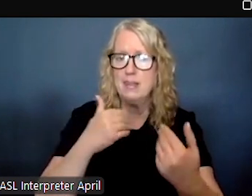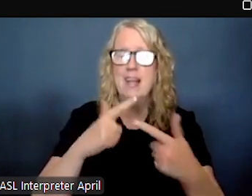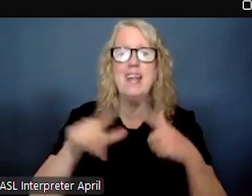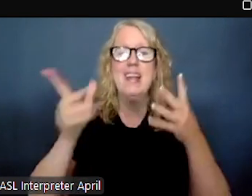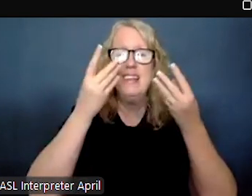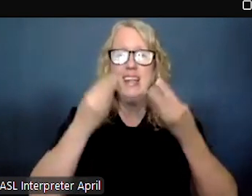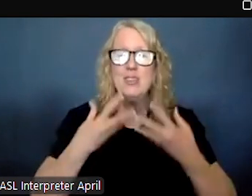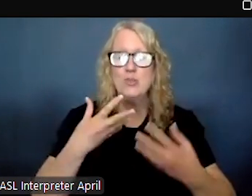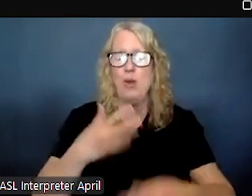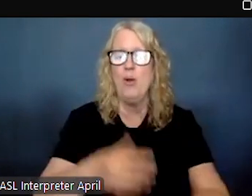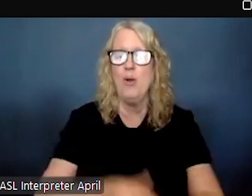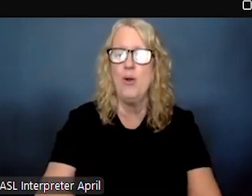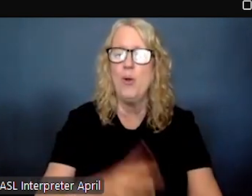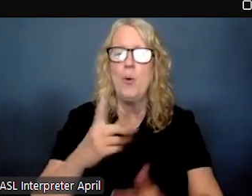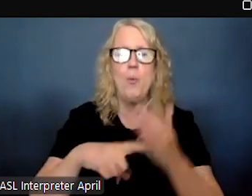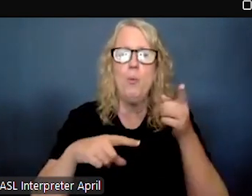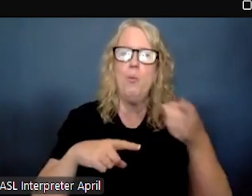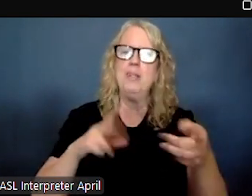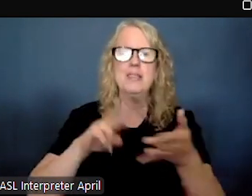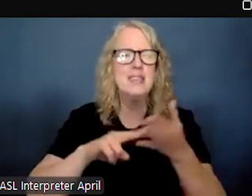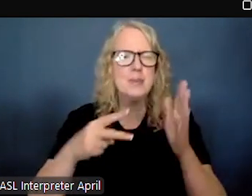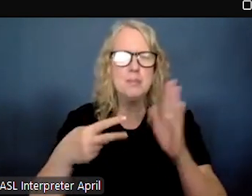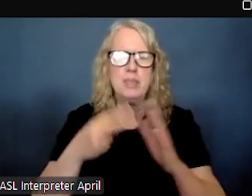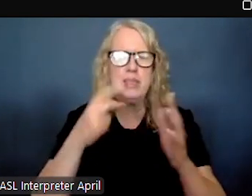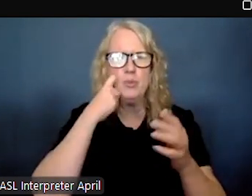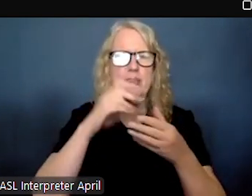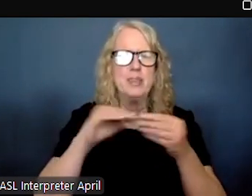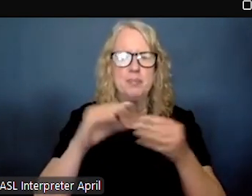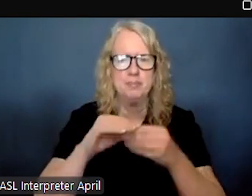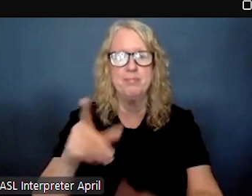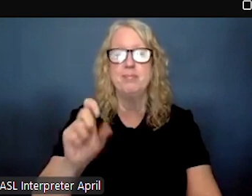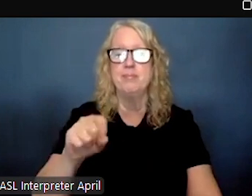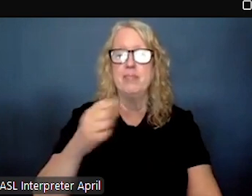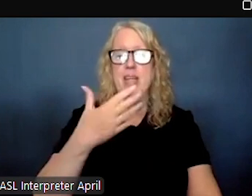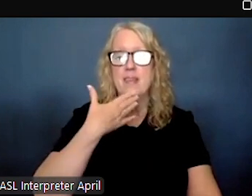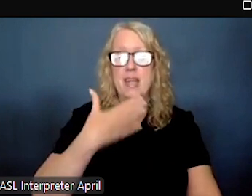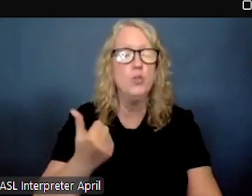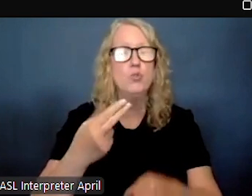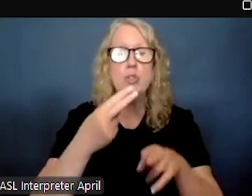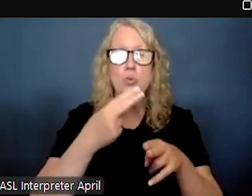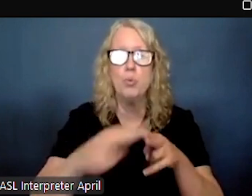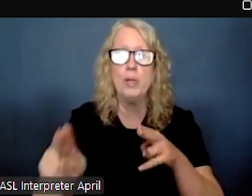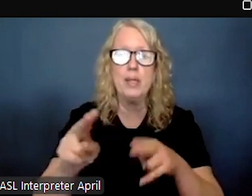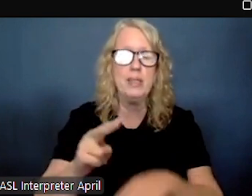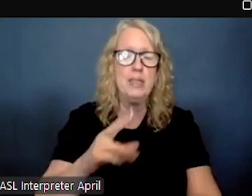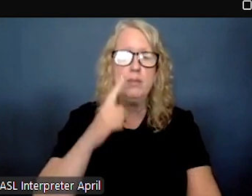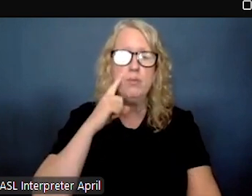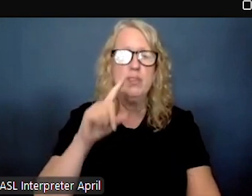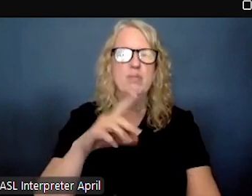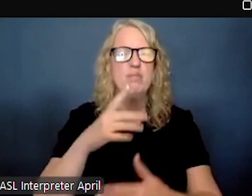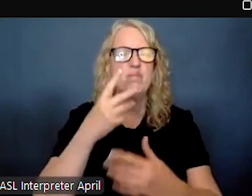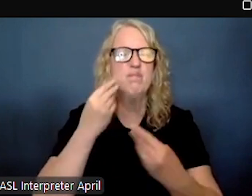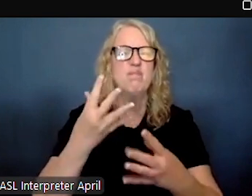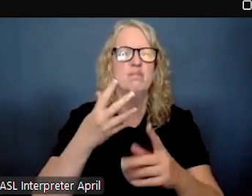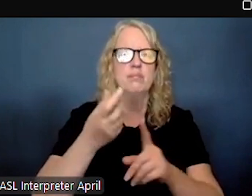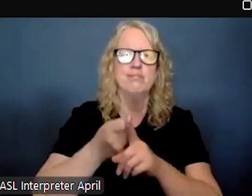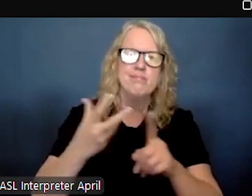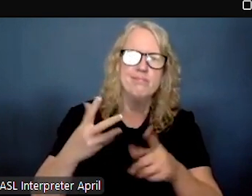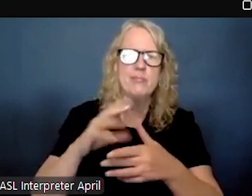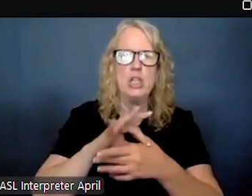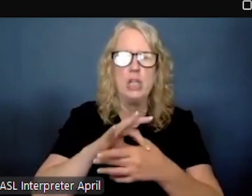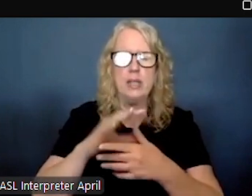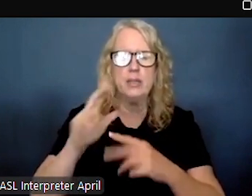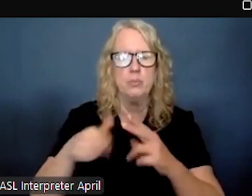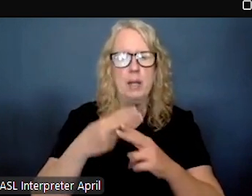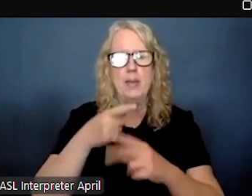us know what this might mean. Thank you, Megan. So just very quickly, for a little bit of context, as part of the budget